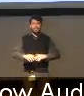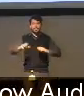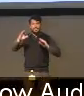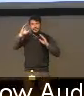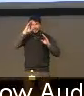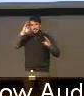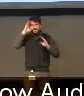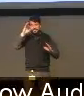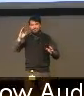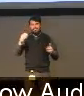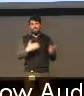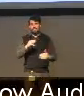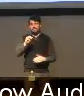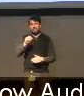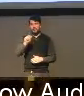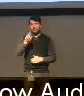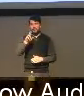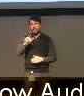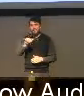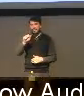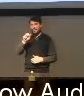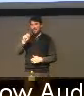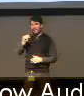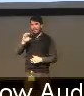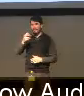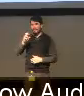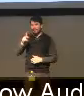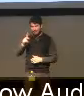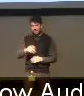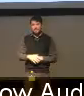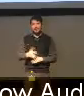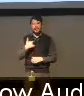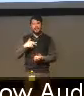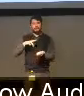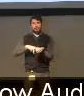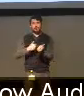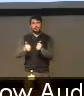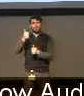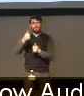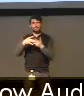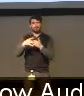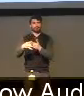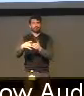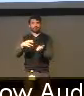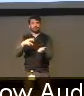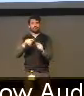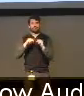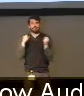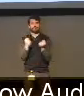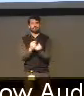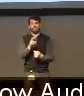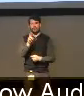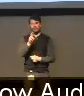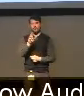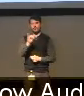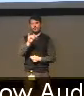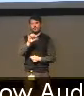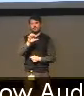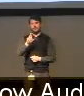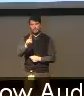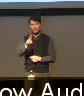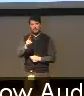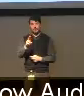Hello, my name is Marianne Adamczyk. I'm part of the nursing leadership team for the RICU. We were asked to come and share our story with